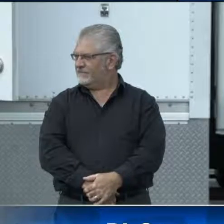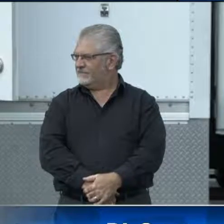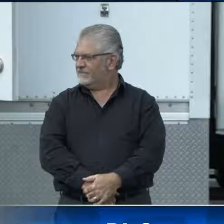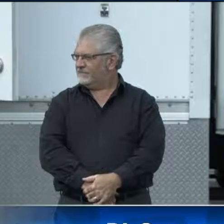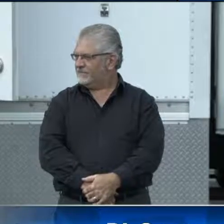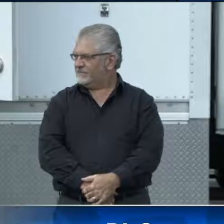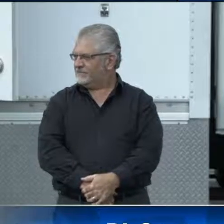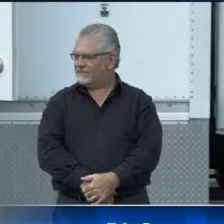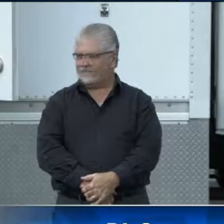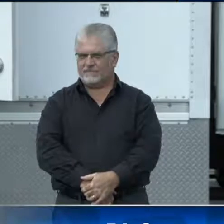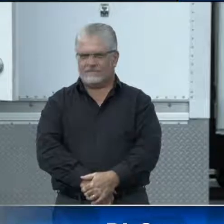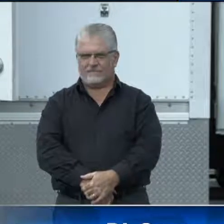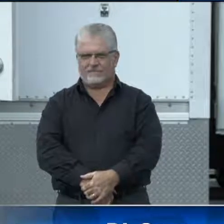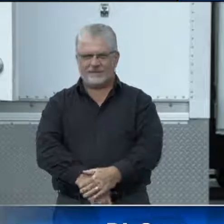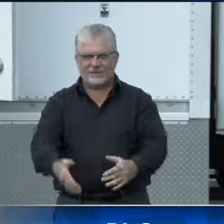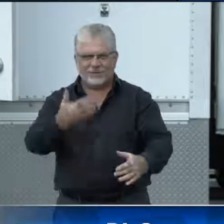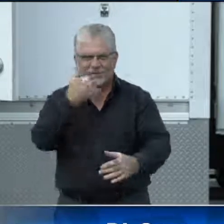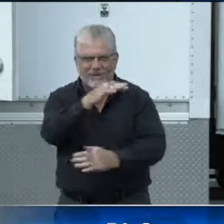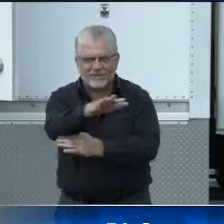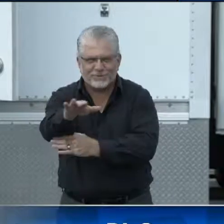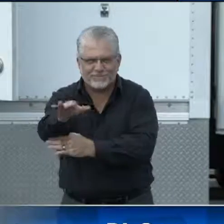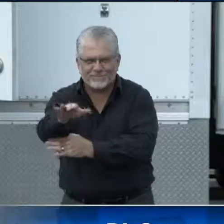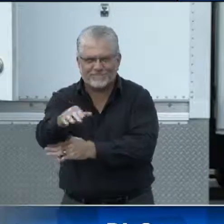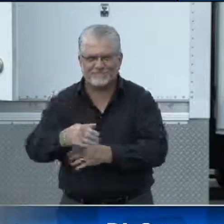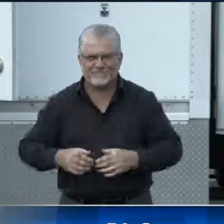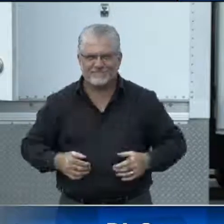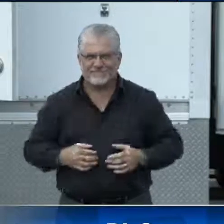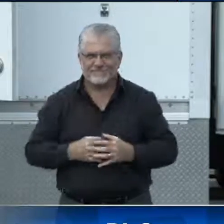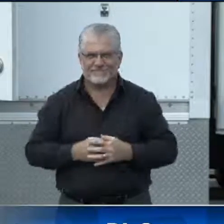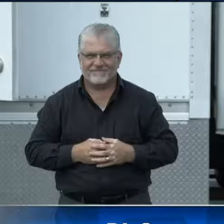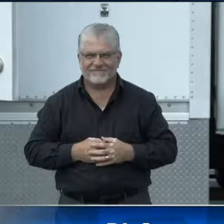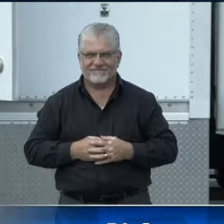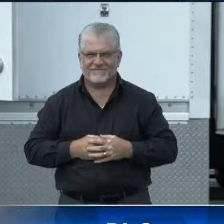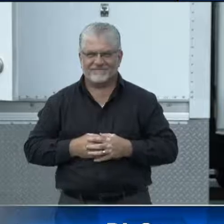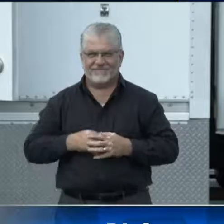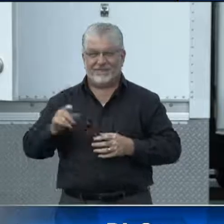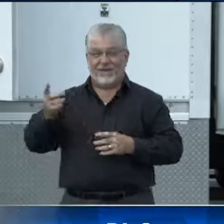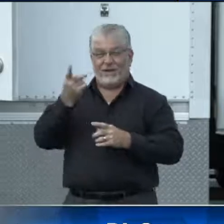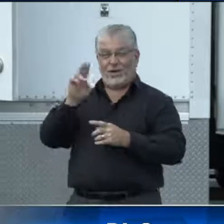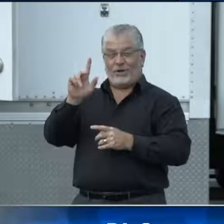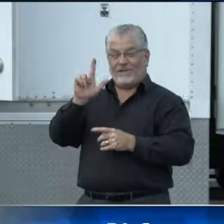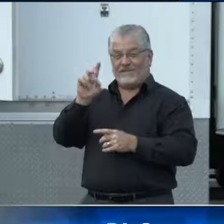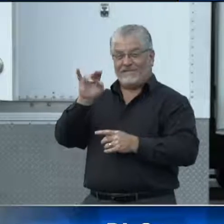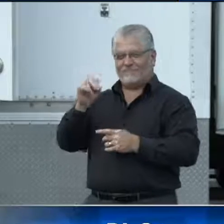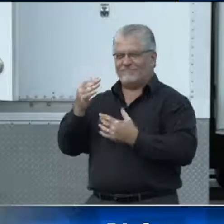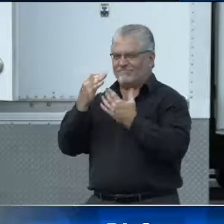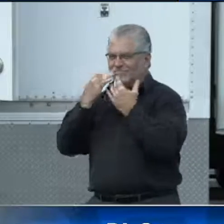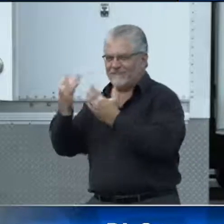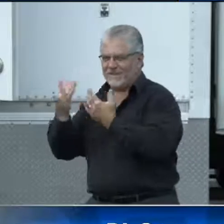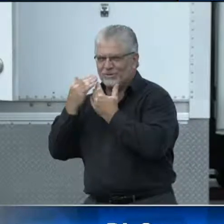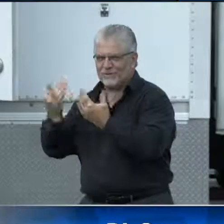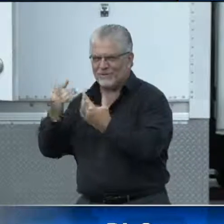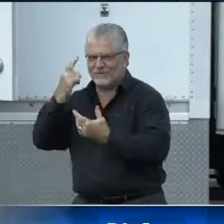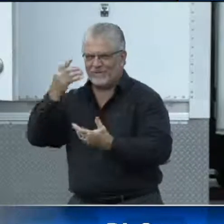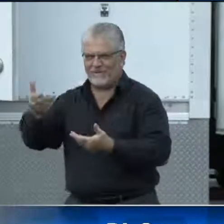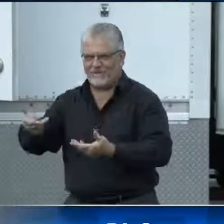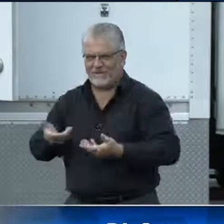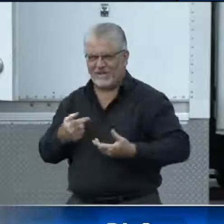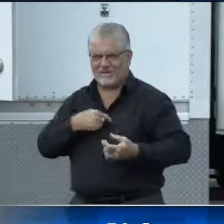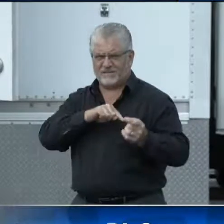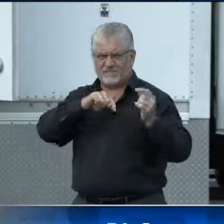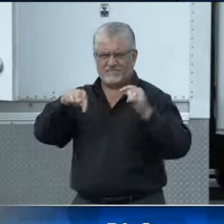Good afternoon. Dr. Levine, thank you. Thank you for inviting us here. My name